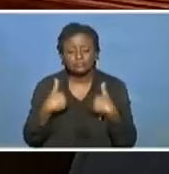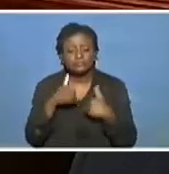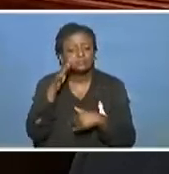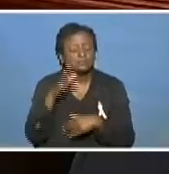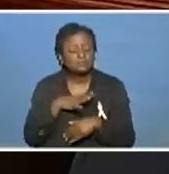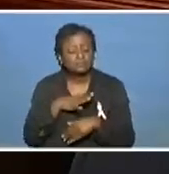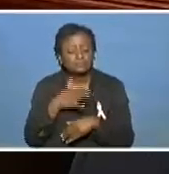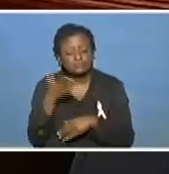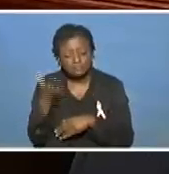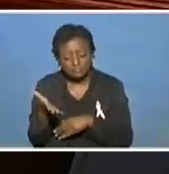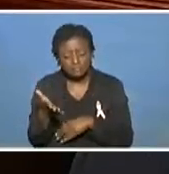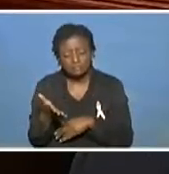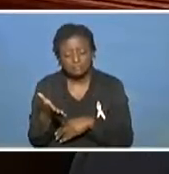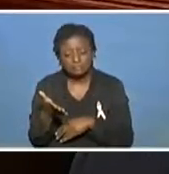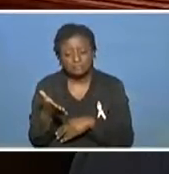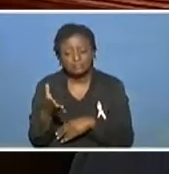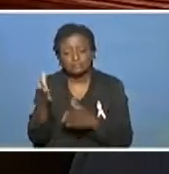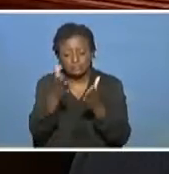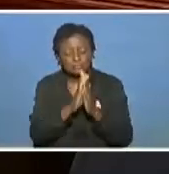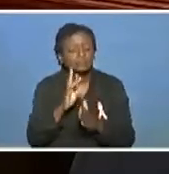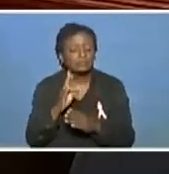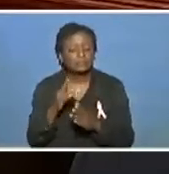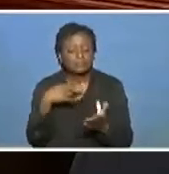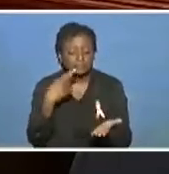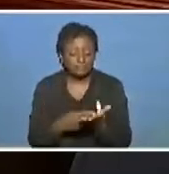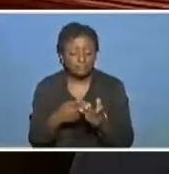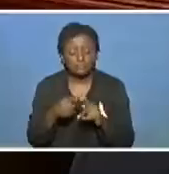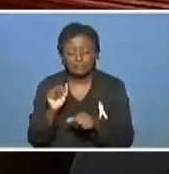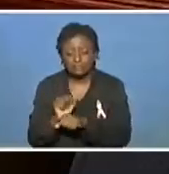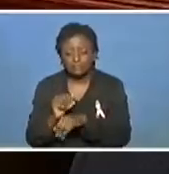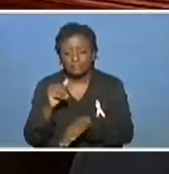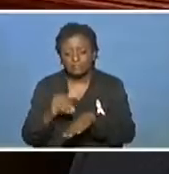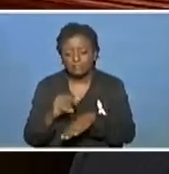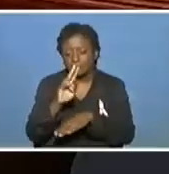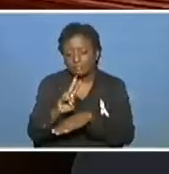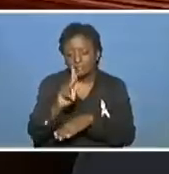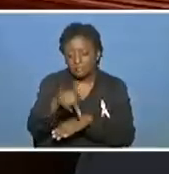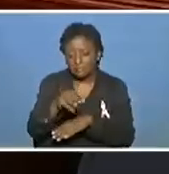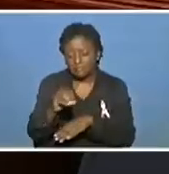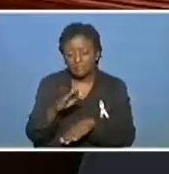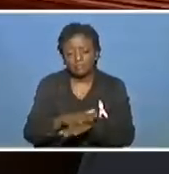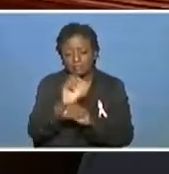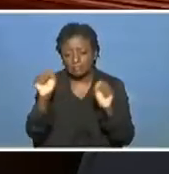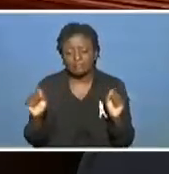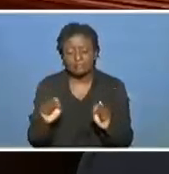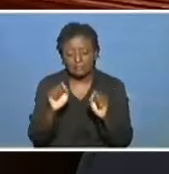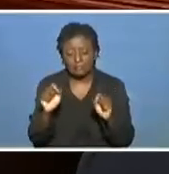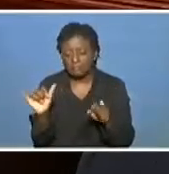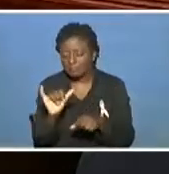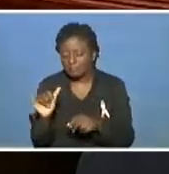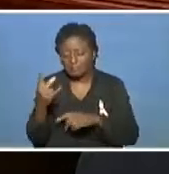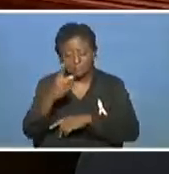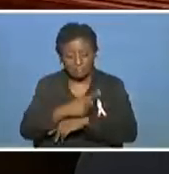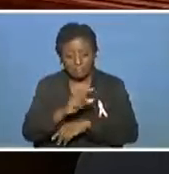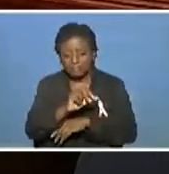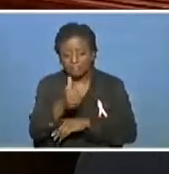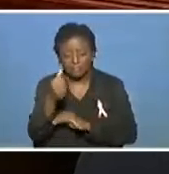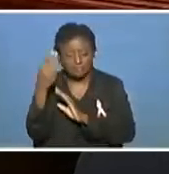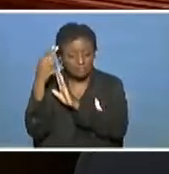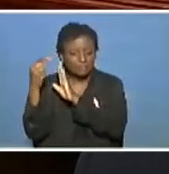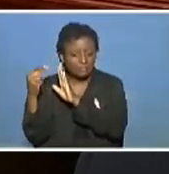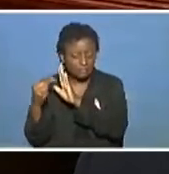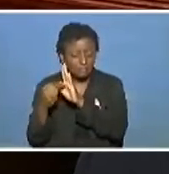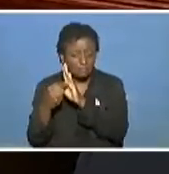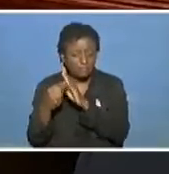the spot and asked her to report to work at 2 p.m. on Saturday. Another hospitality